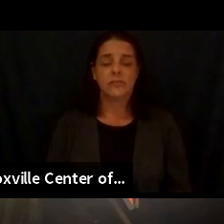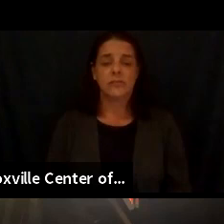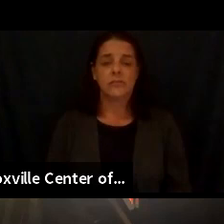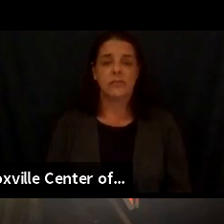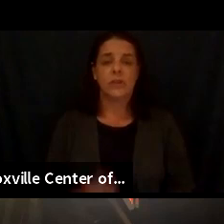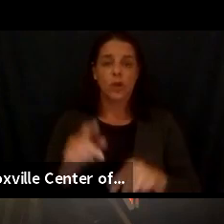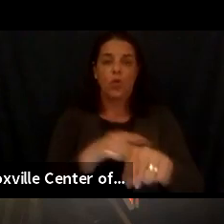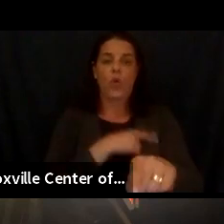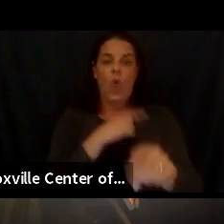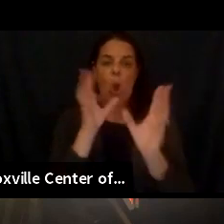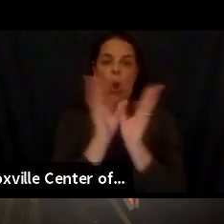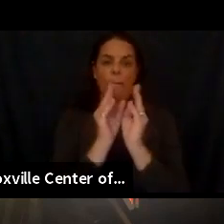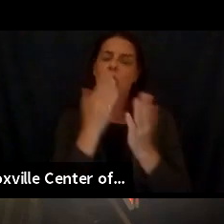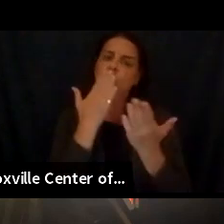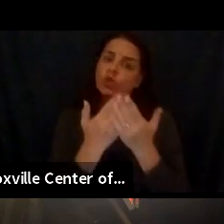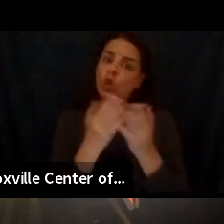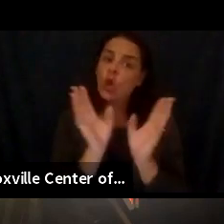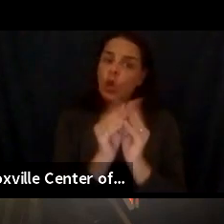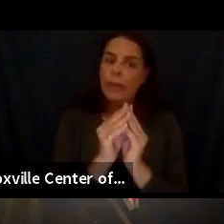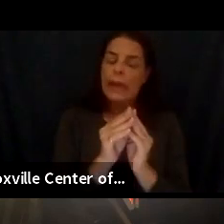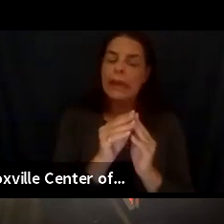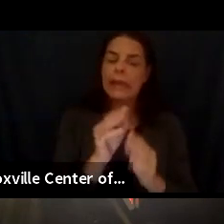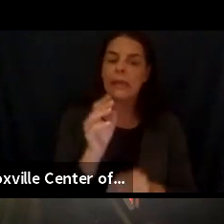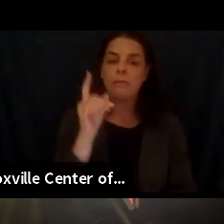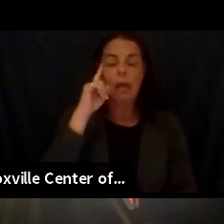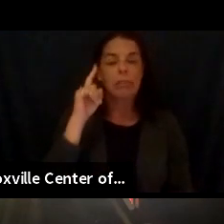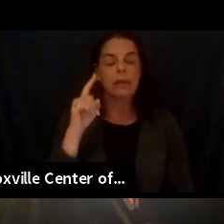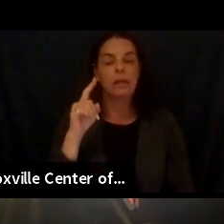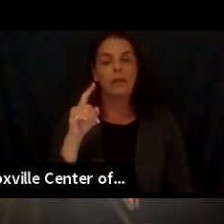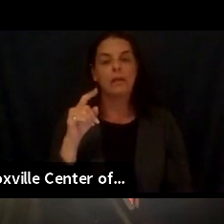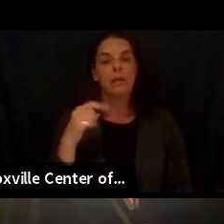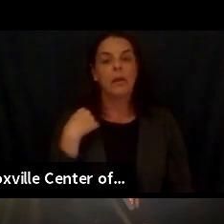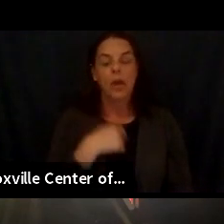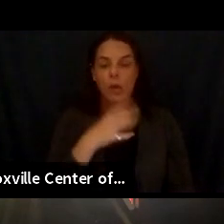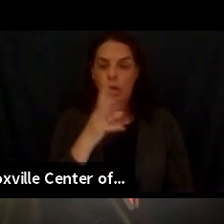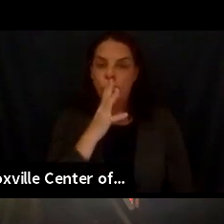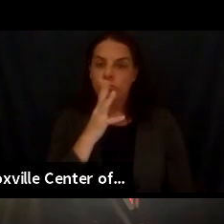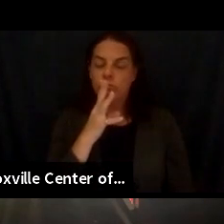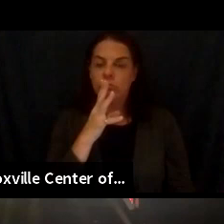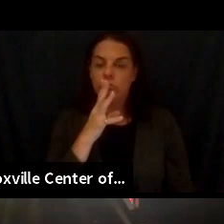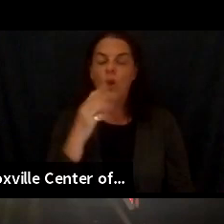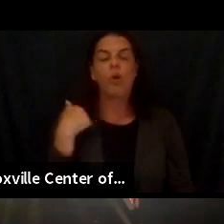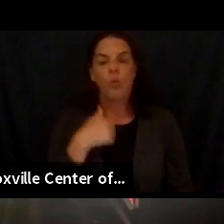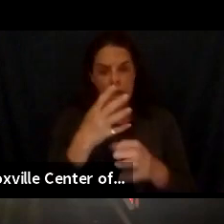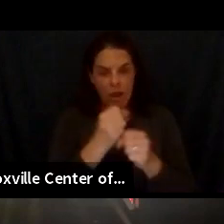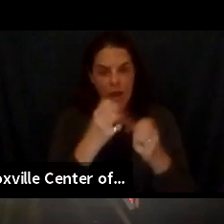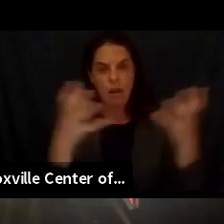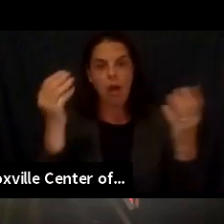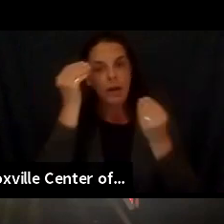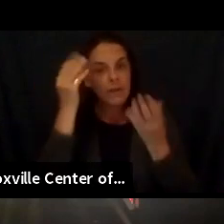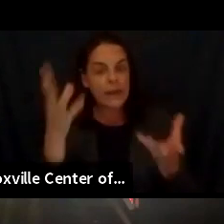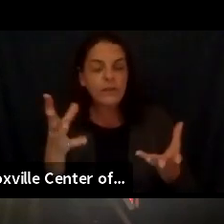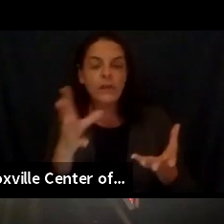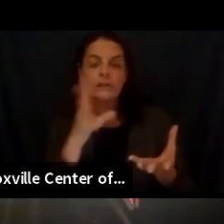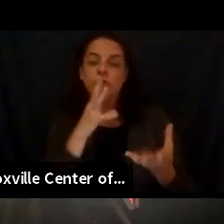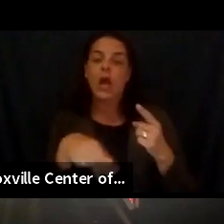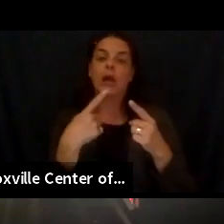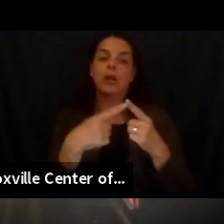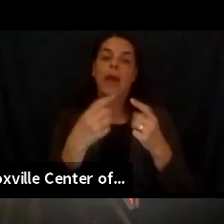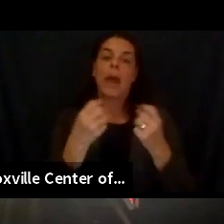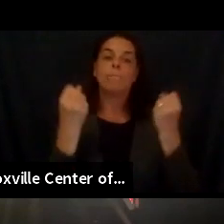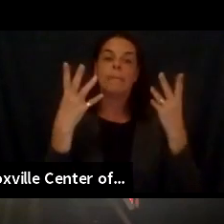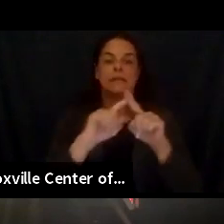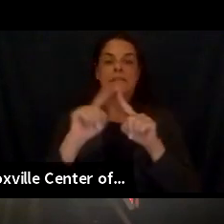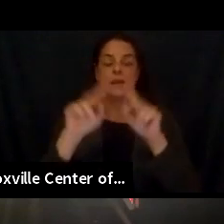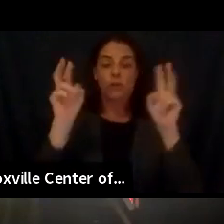Long meeting, fruitful meeting, I think. I think we talked a lot, got a lot of information, talked about a lot of different